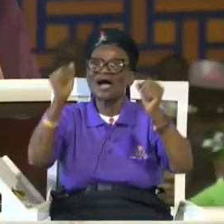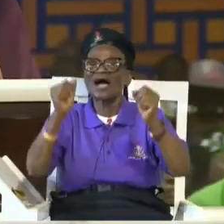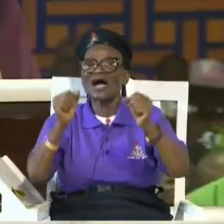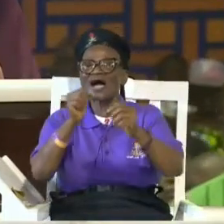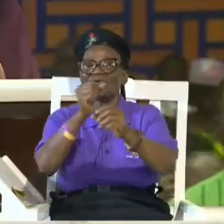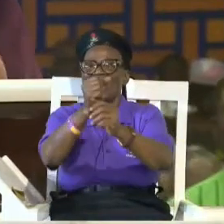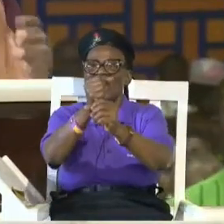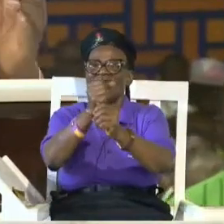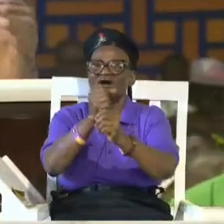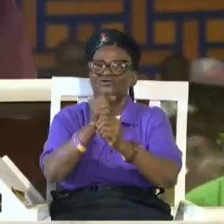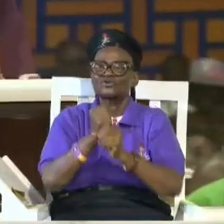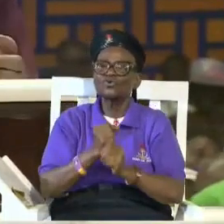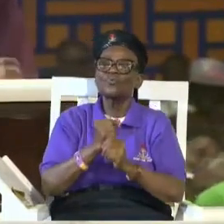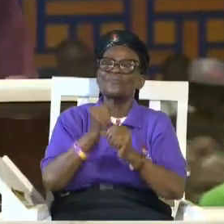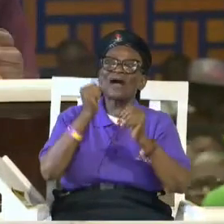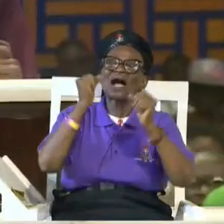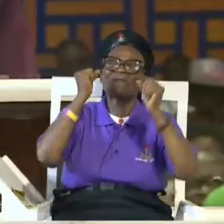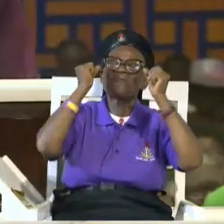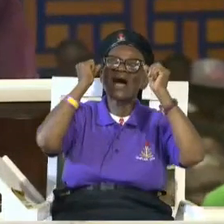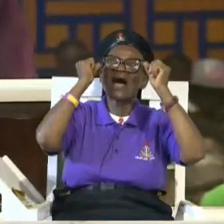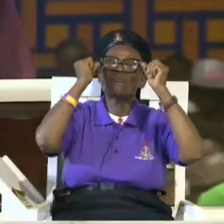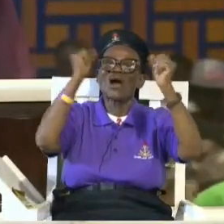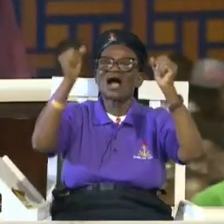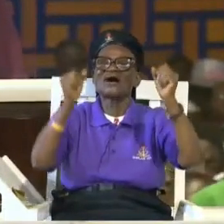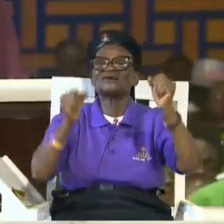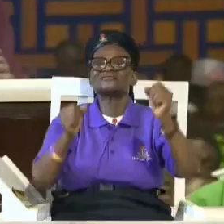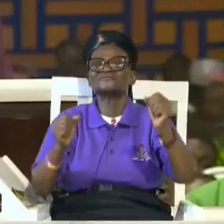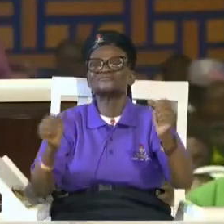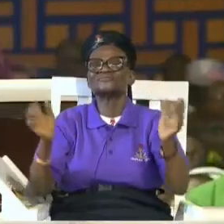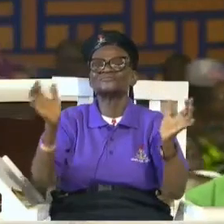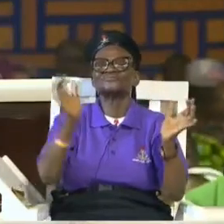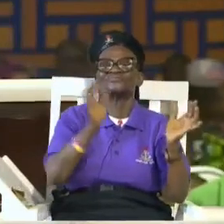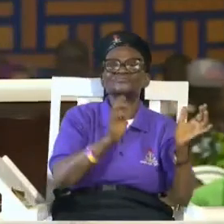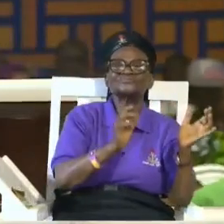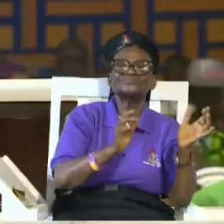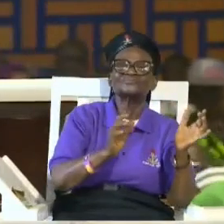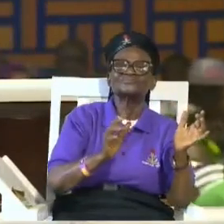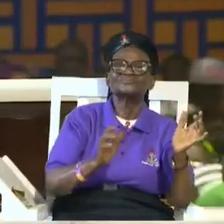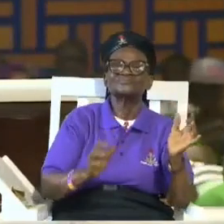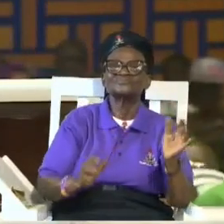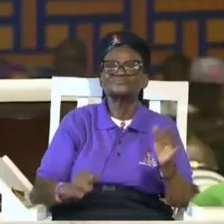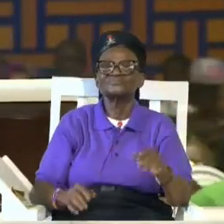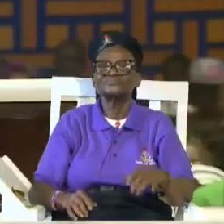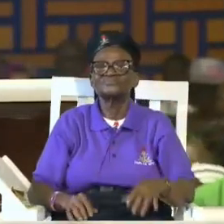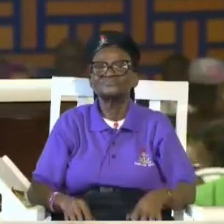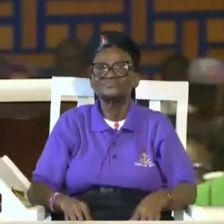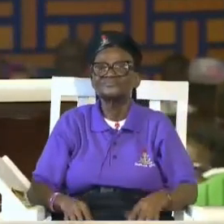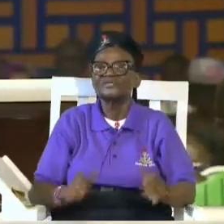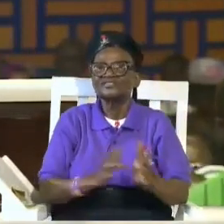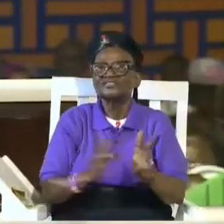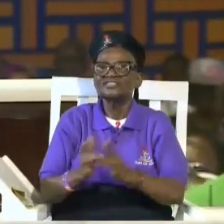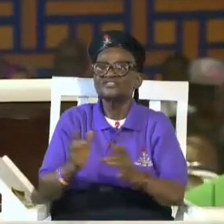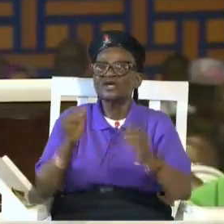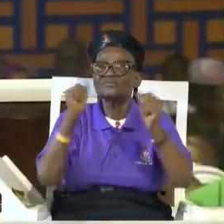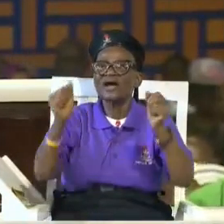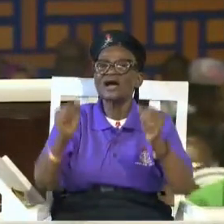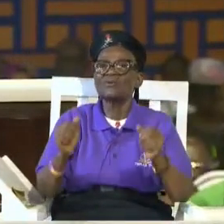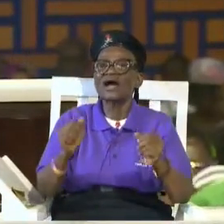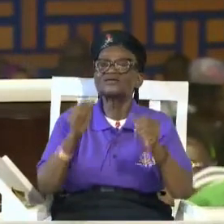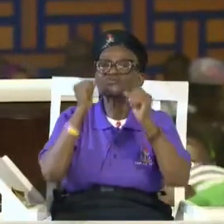Jesus power, super. Now, you don't sing it gently. You sing